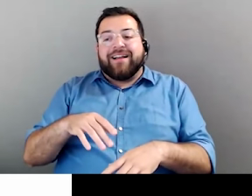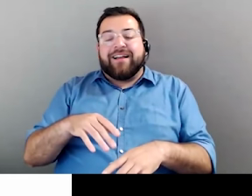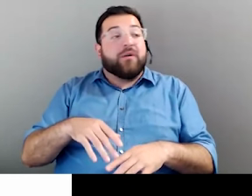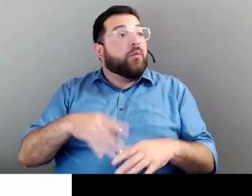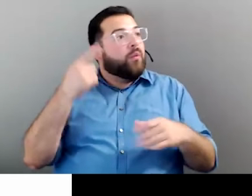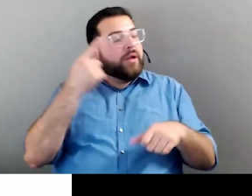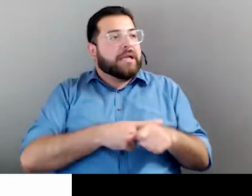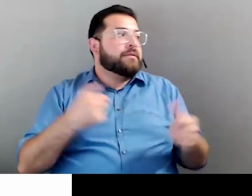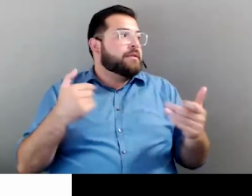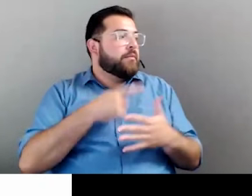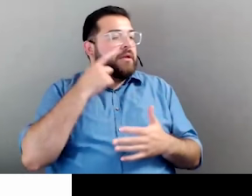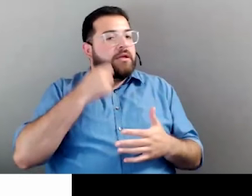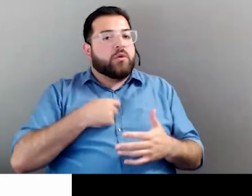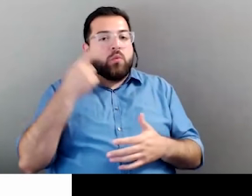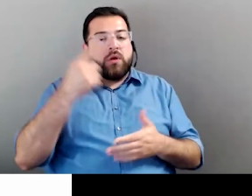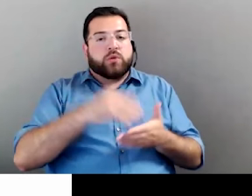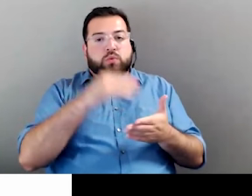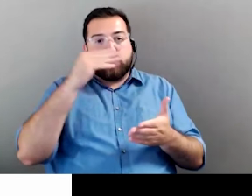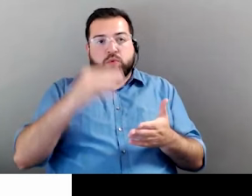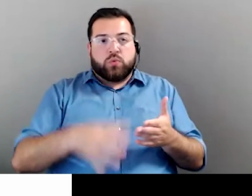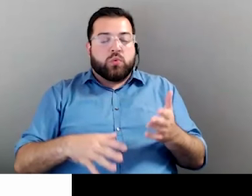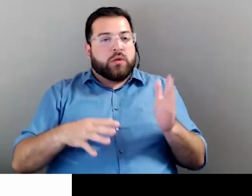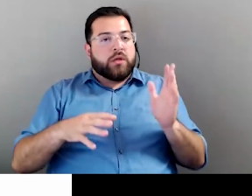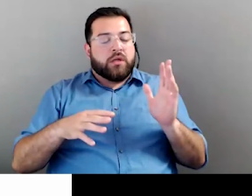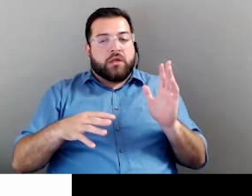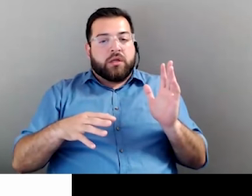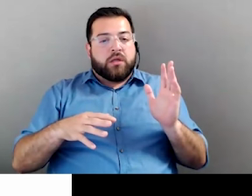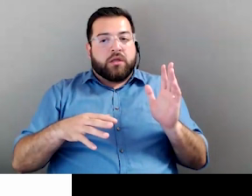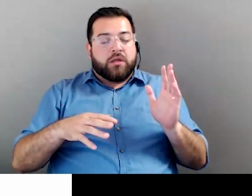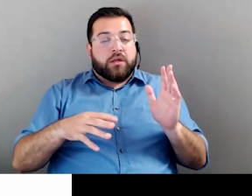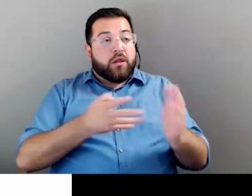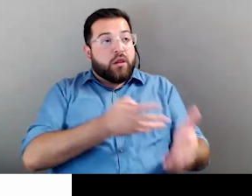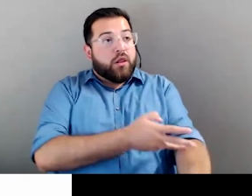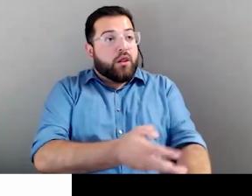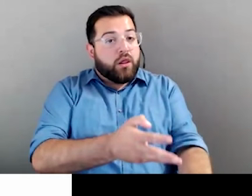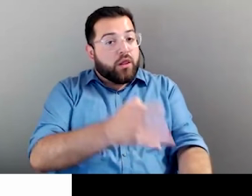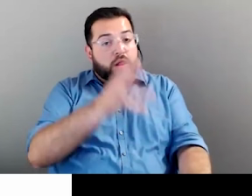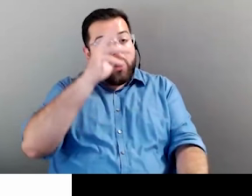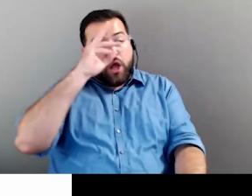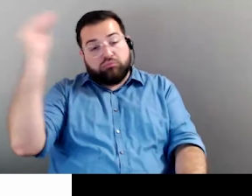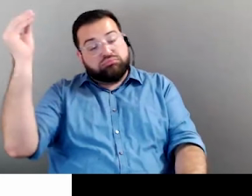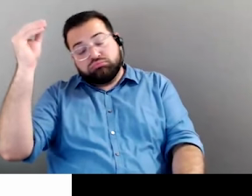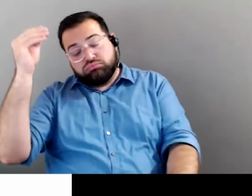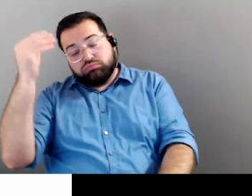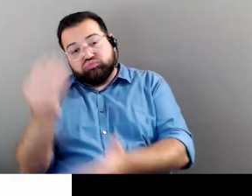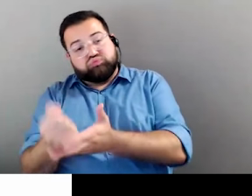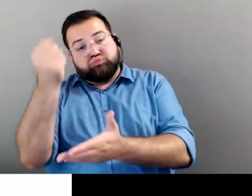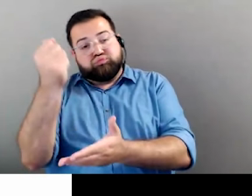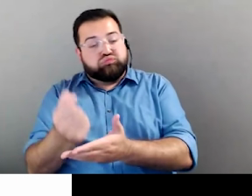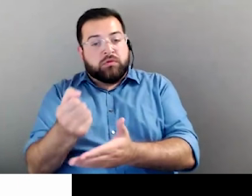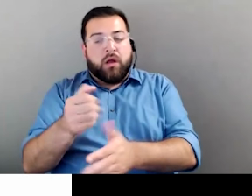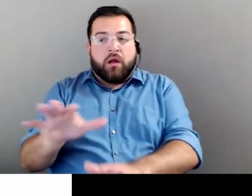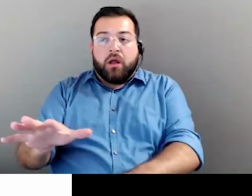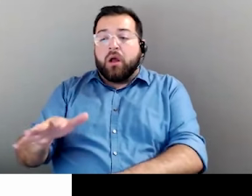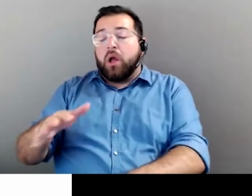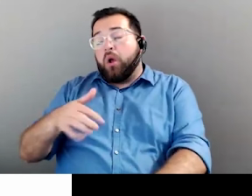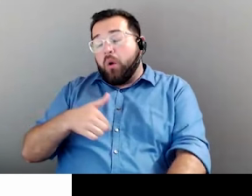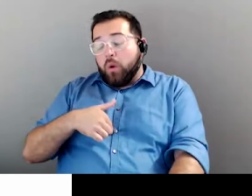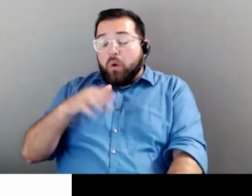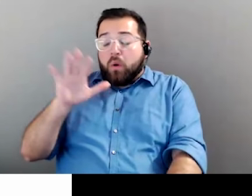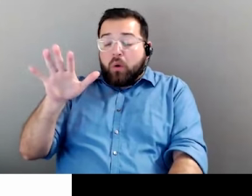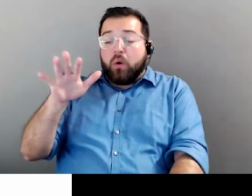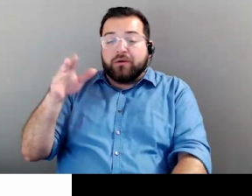one student in there that fainted. I mean, she was right over. And of course, then her excuse is, well, I guess I should have eaten. I'm